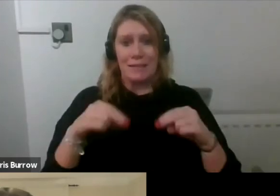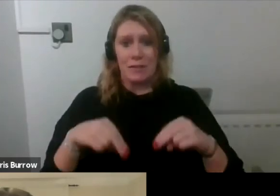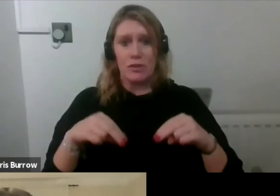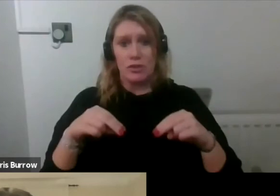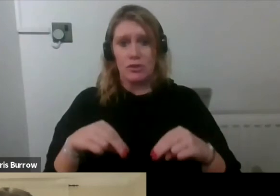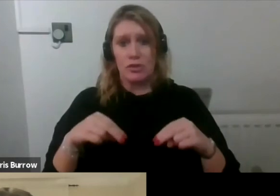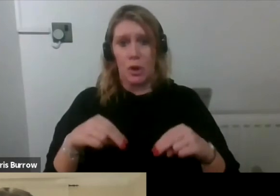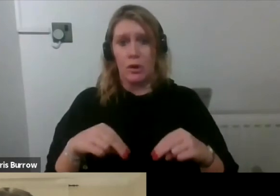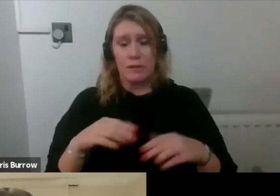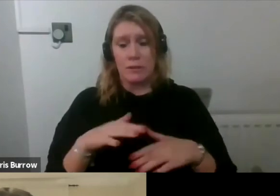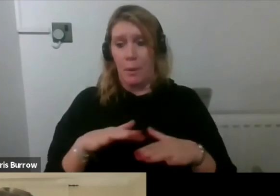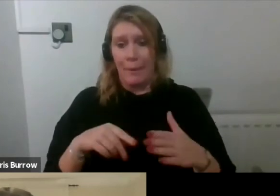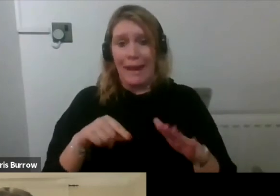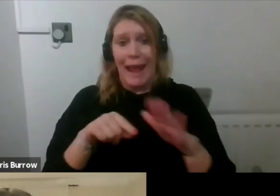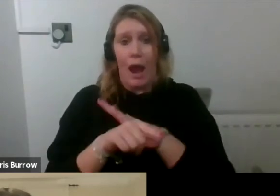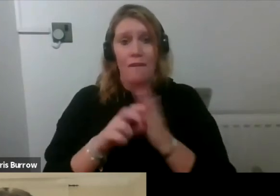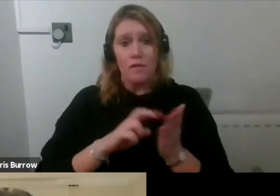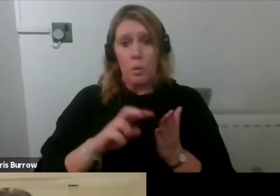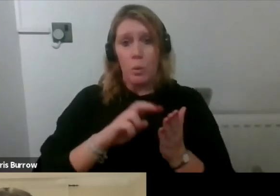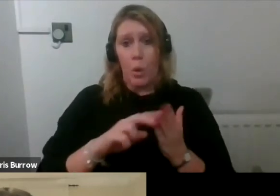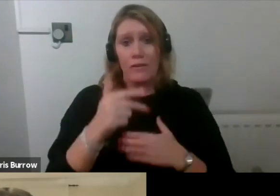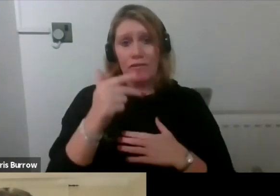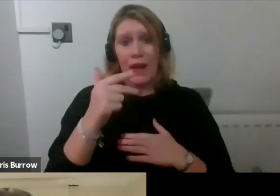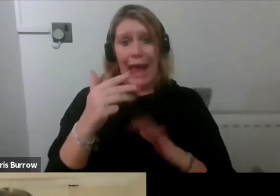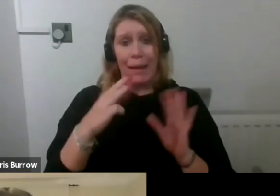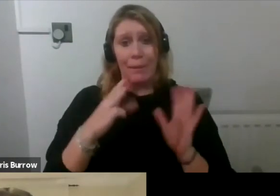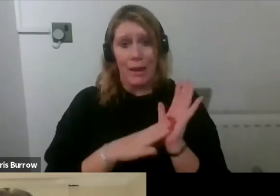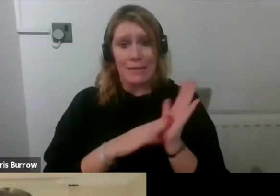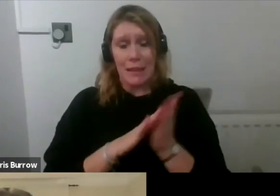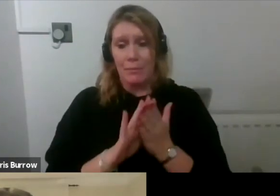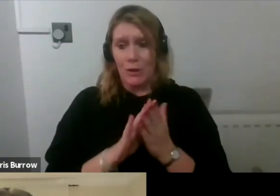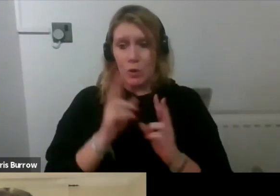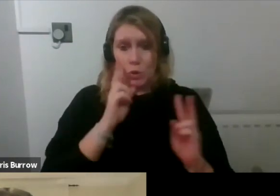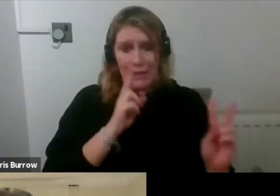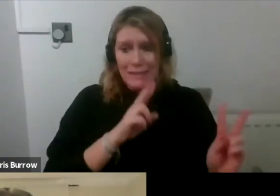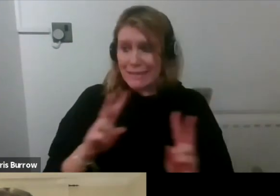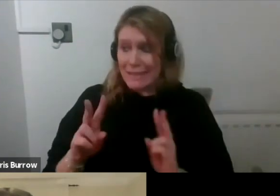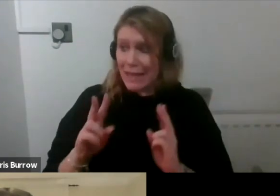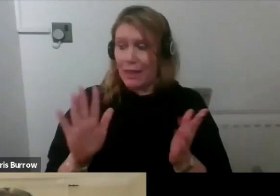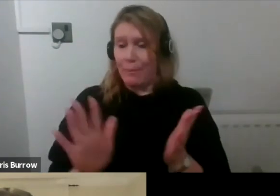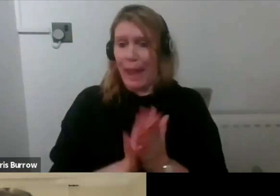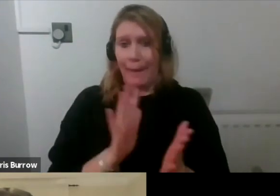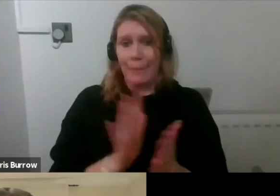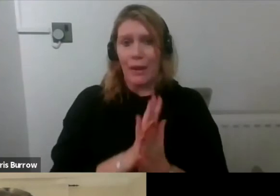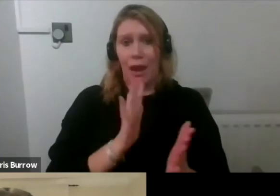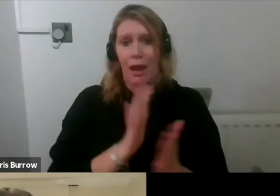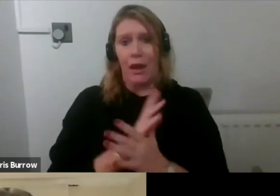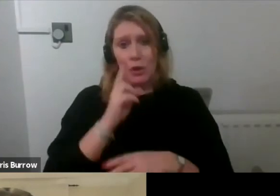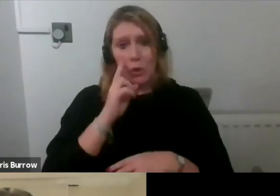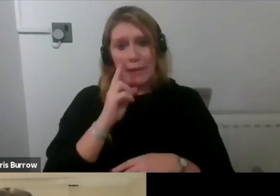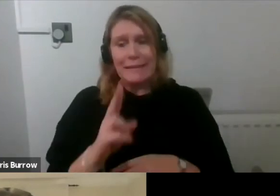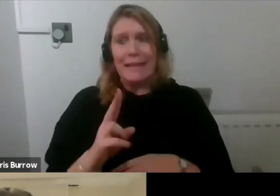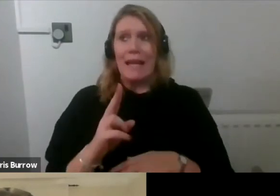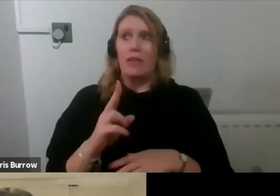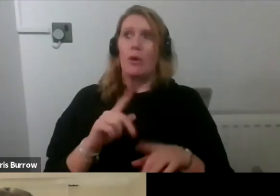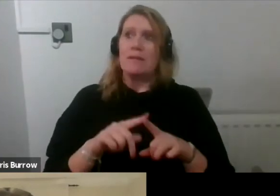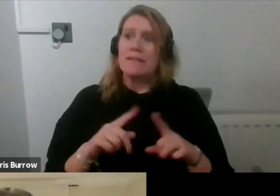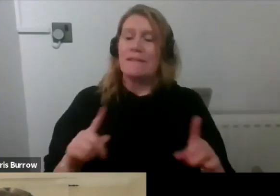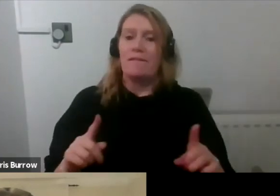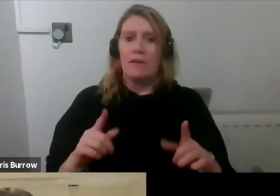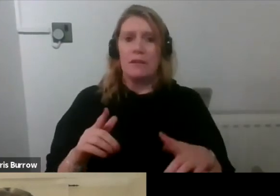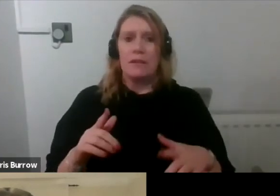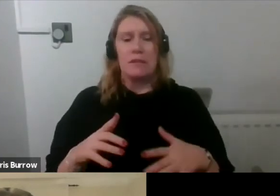much happier. And you just realize that kind of daily series of microaggressions you go through from